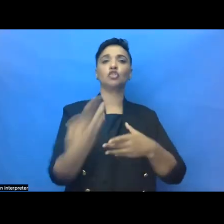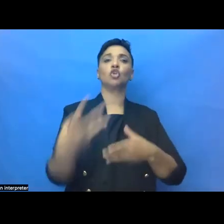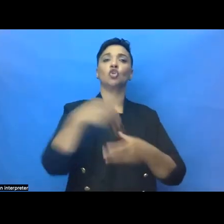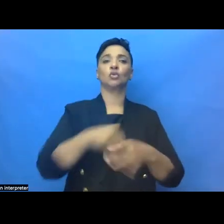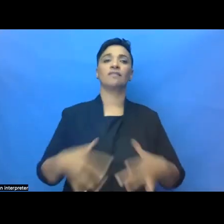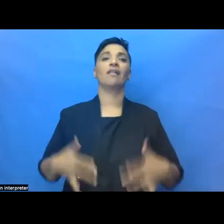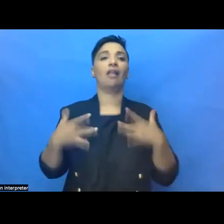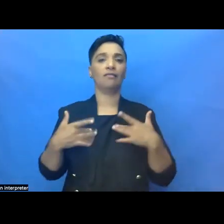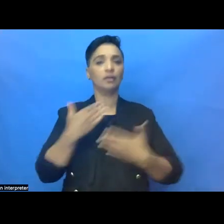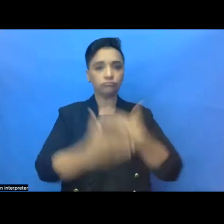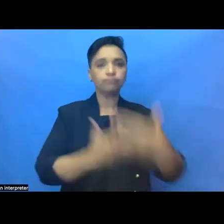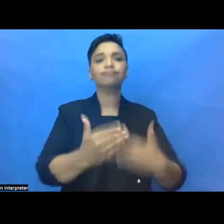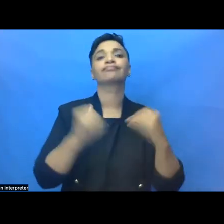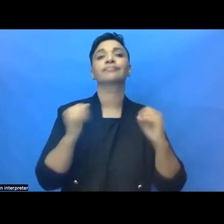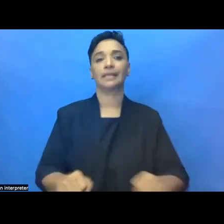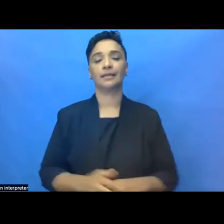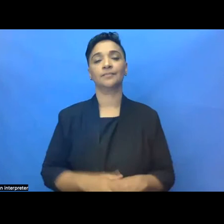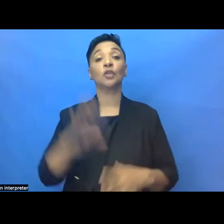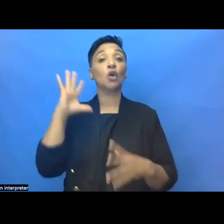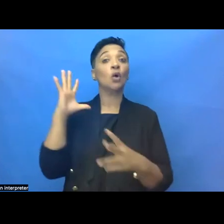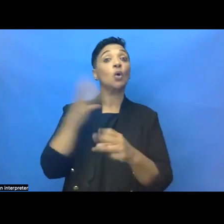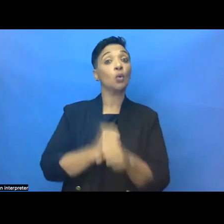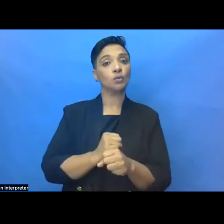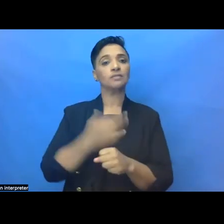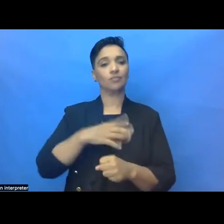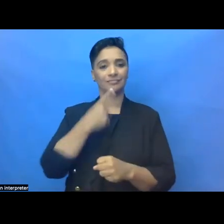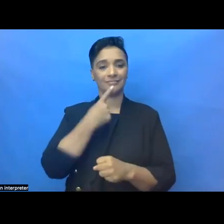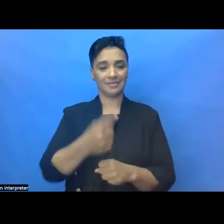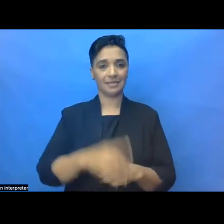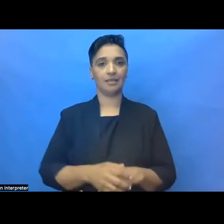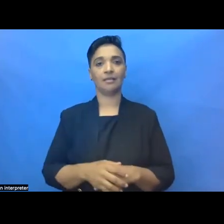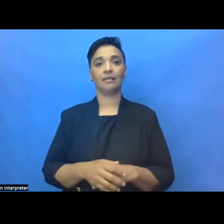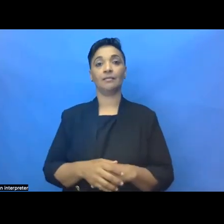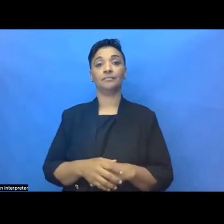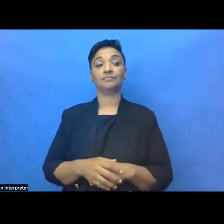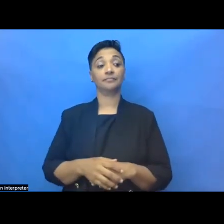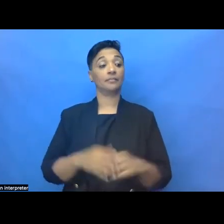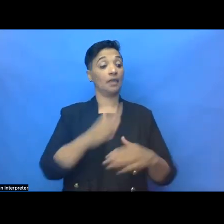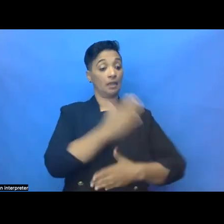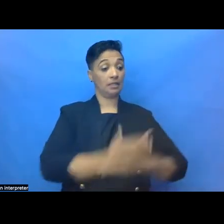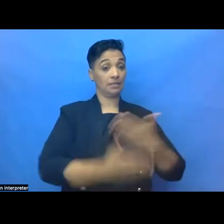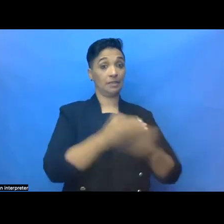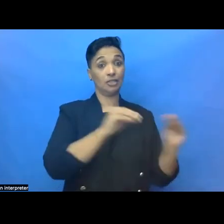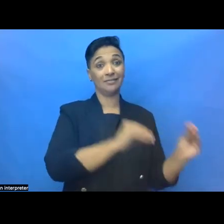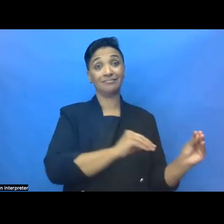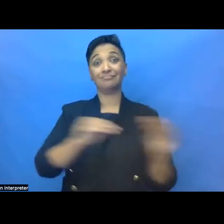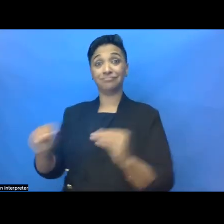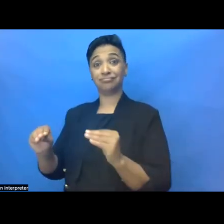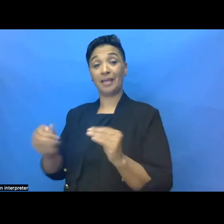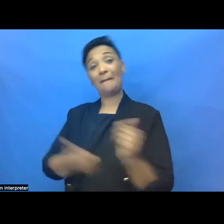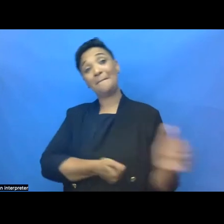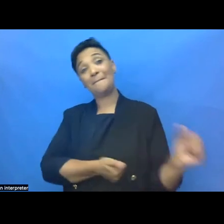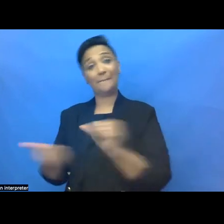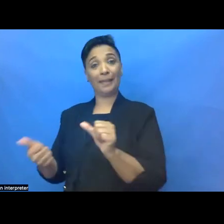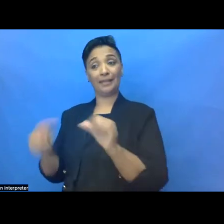conclusion, I would like to say that re-institutionalization of children with disabilities must be prevented.